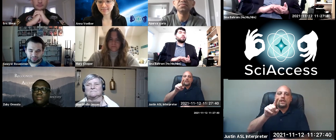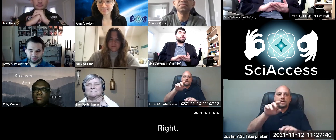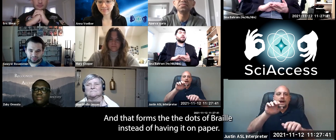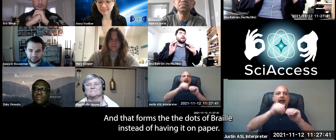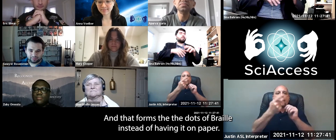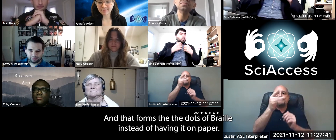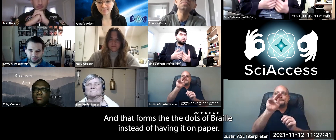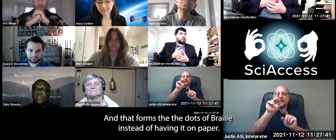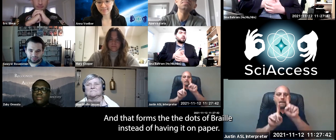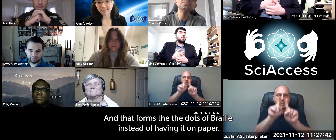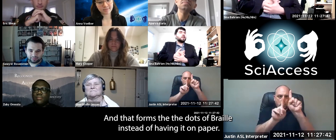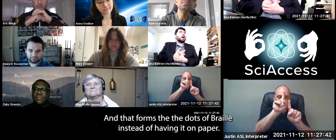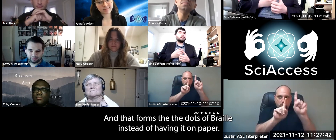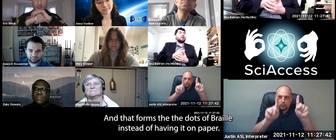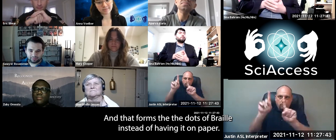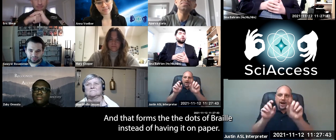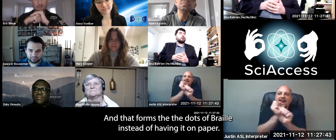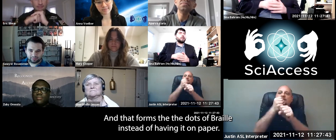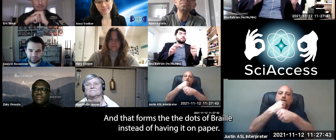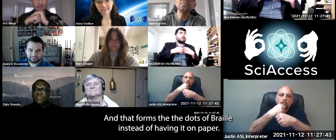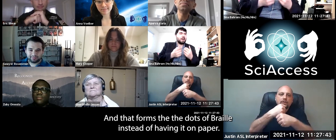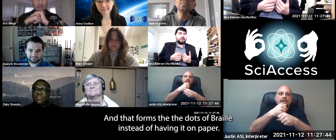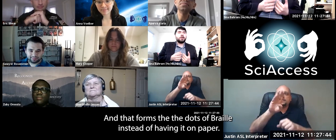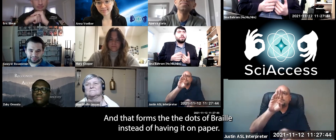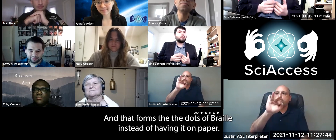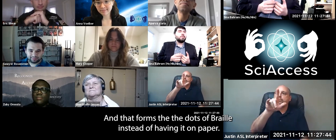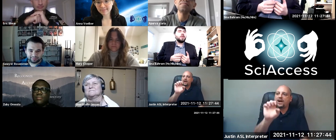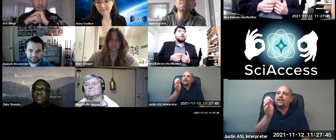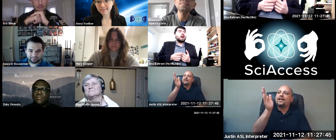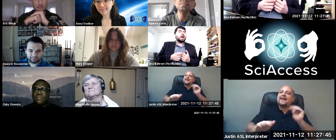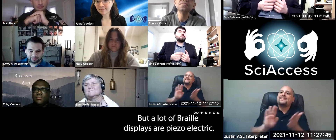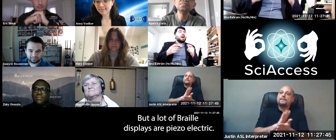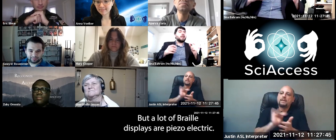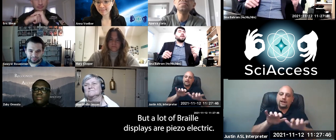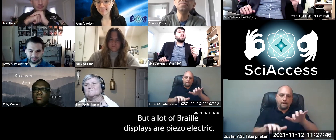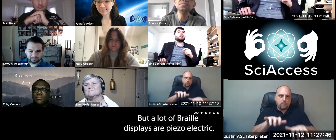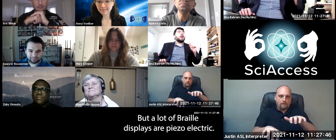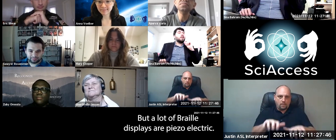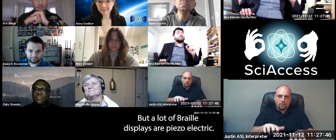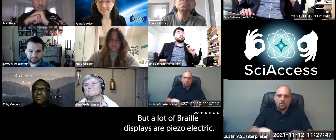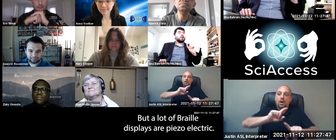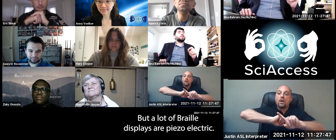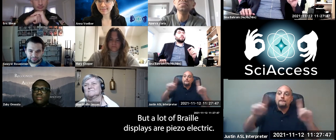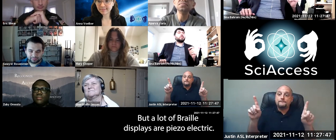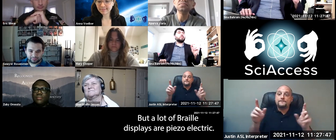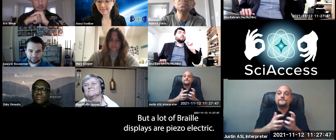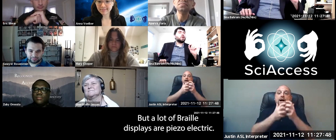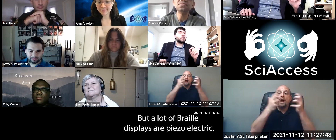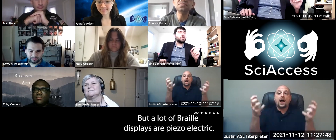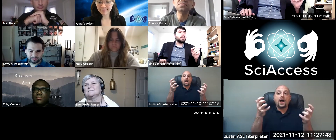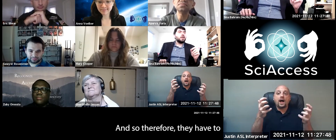and down, right? And that forms the dots of Braille instead of having it on paper. But a lot of Braille displays